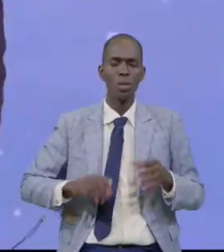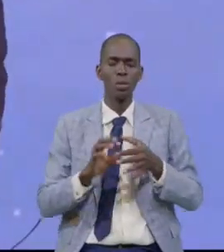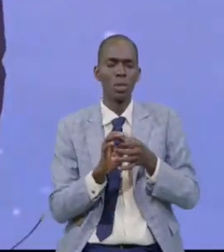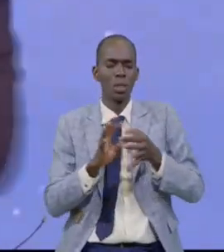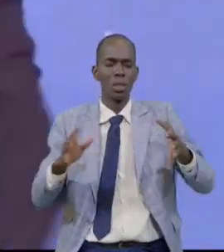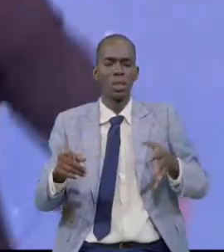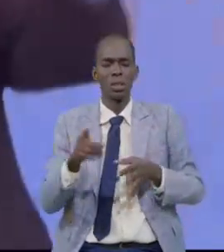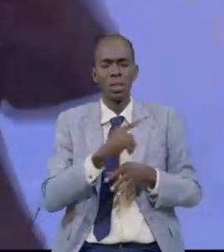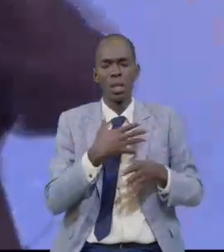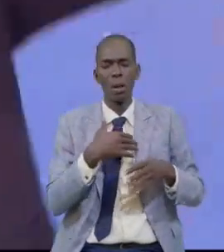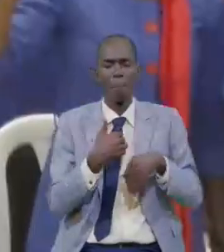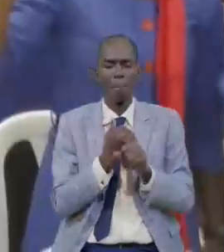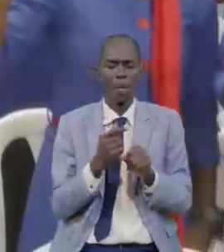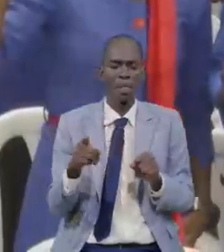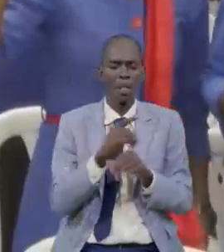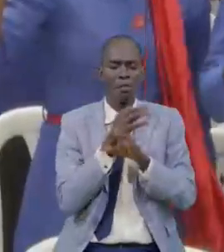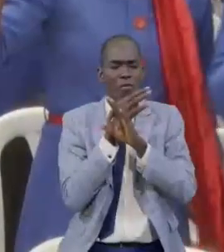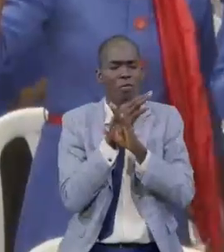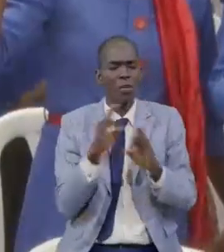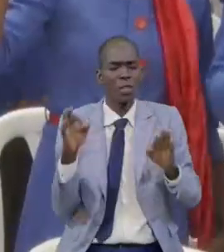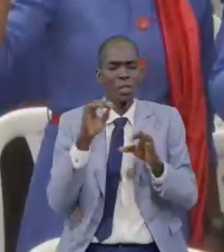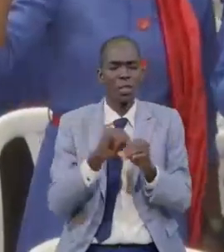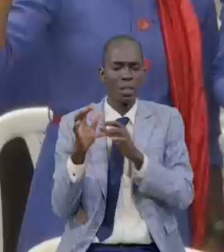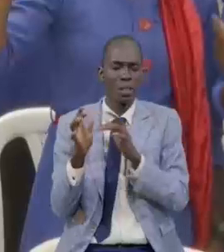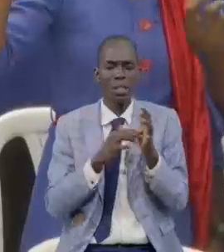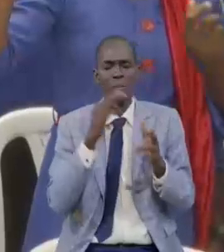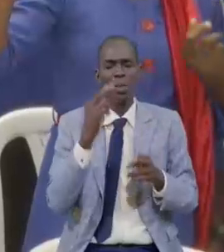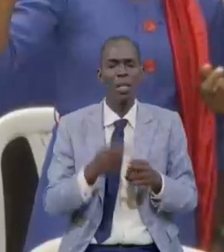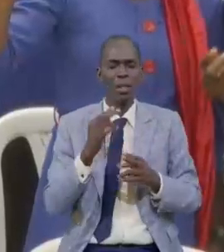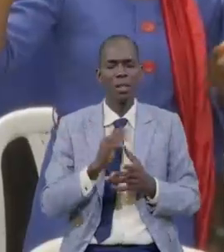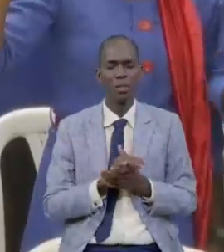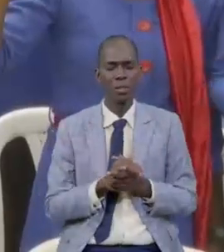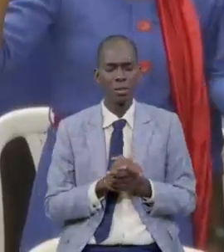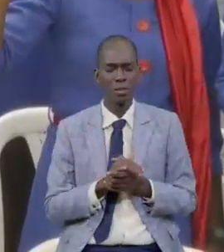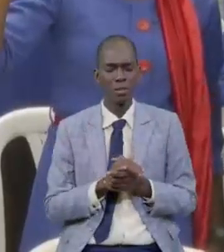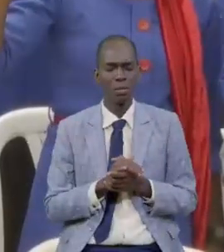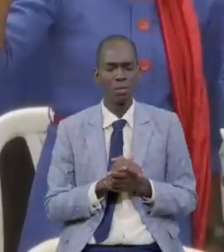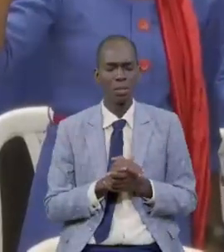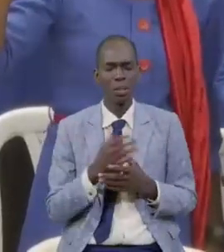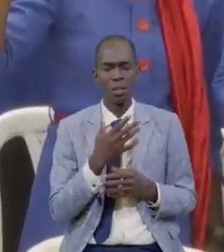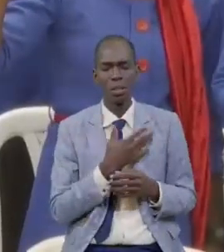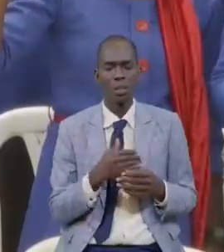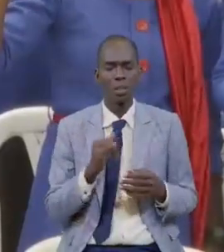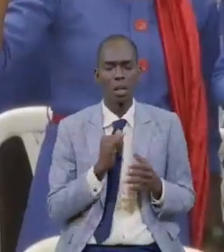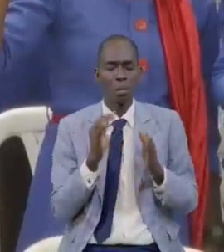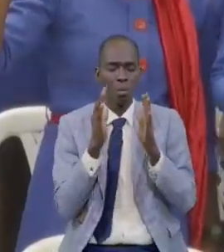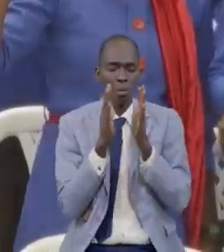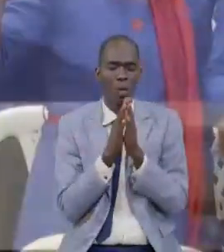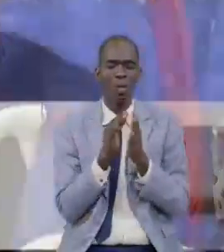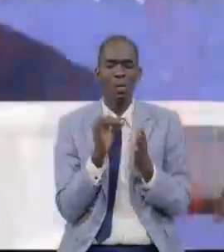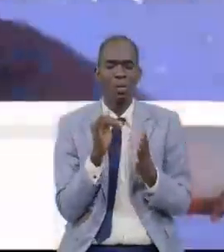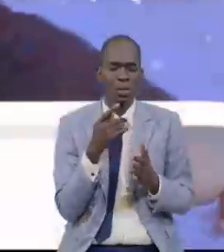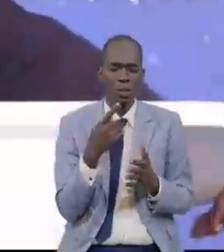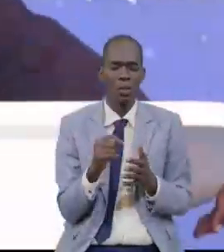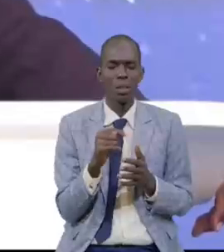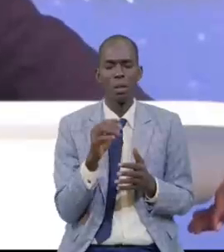free in Jesus' name. And I pray the mark of redemption, the